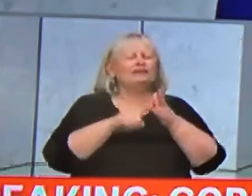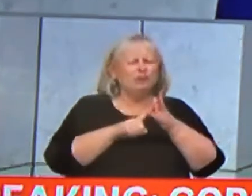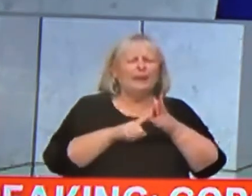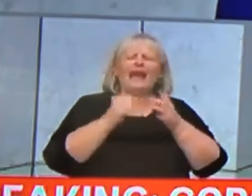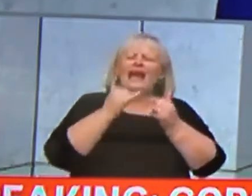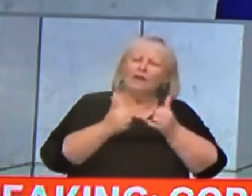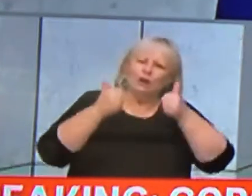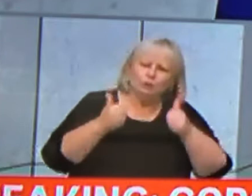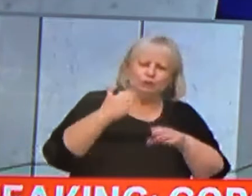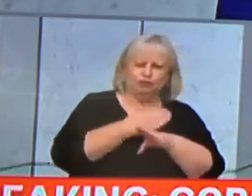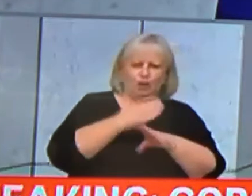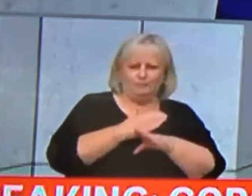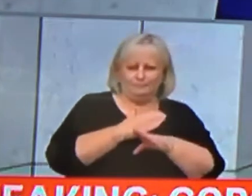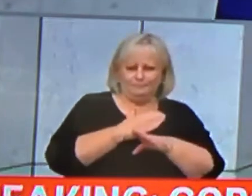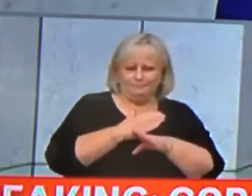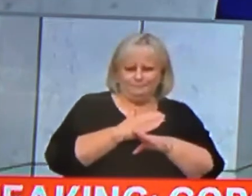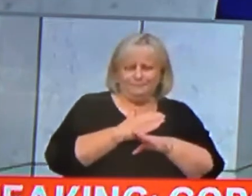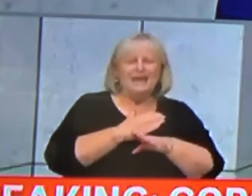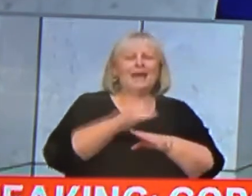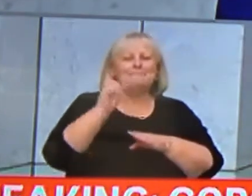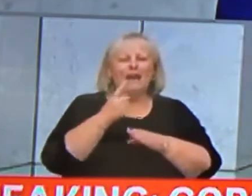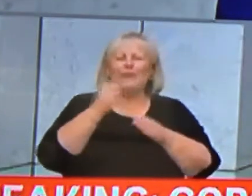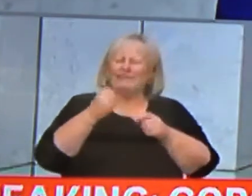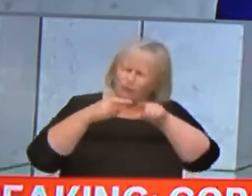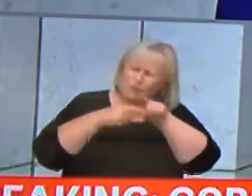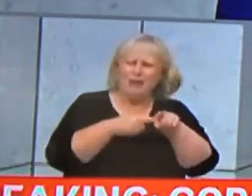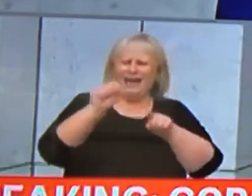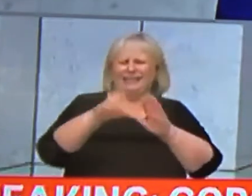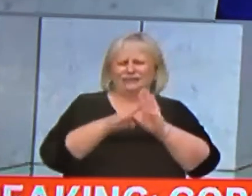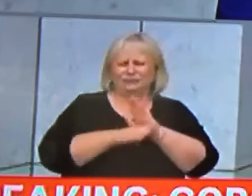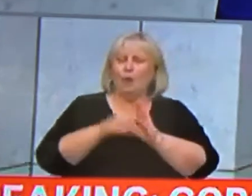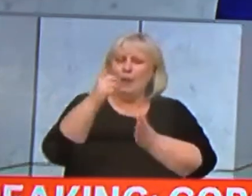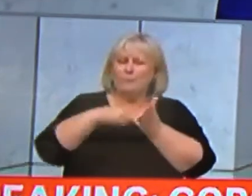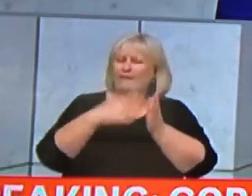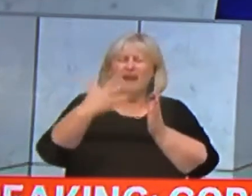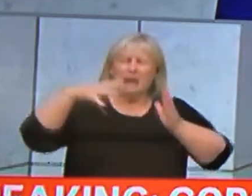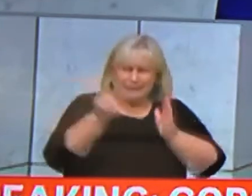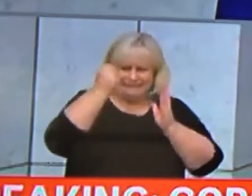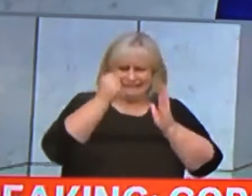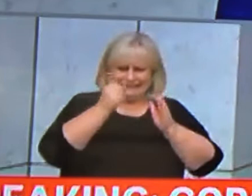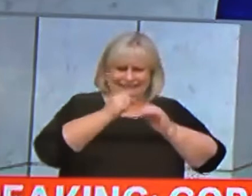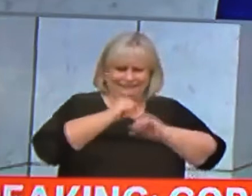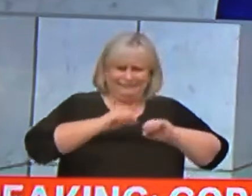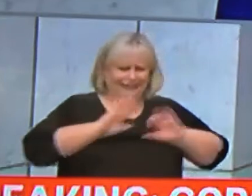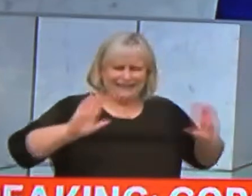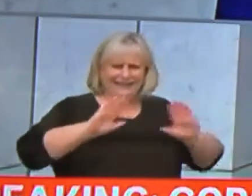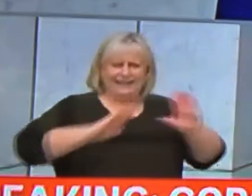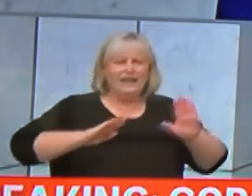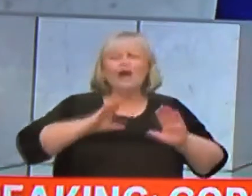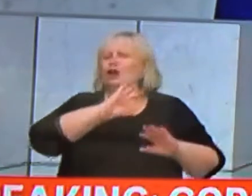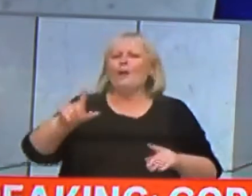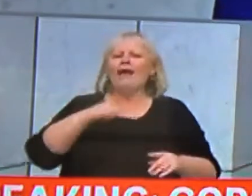a very good job, but we have to have really good compliance with this social distancing to make it work. We can't have